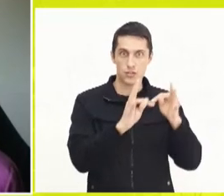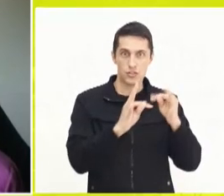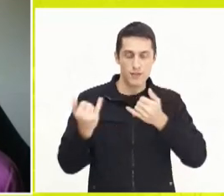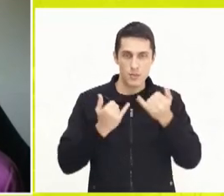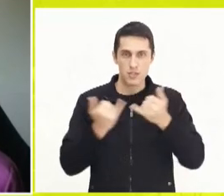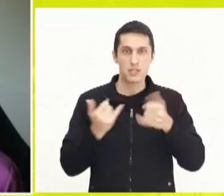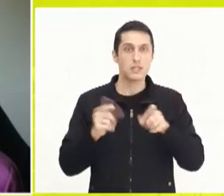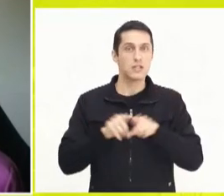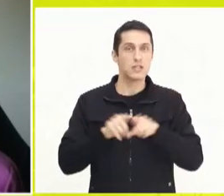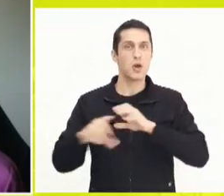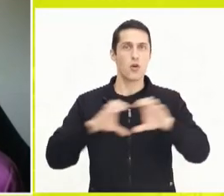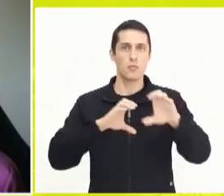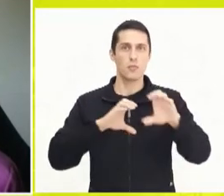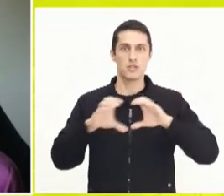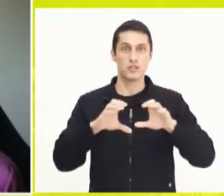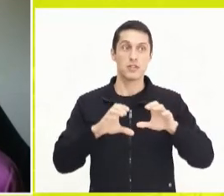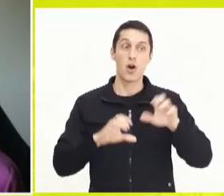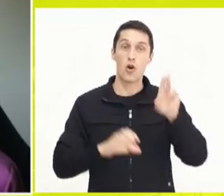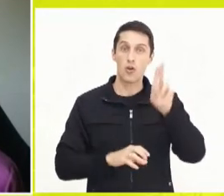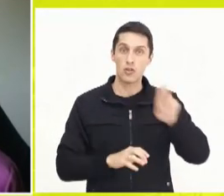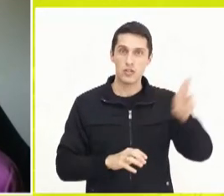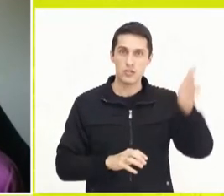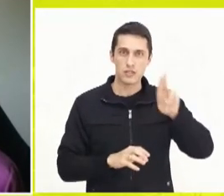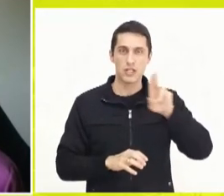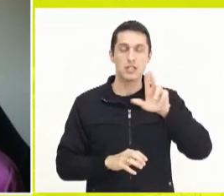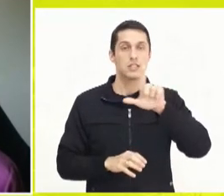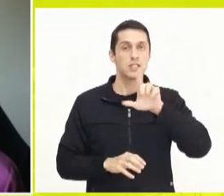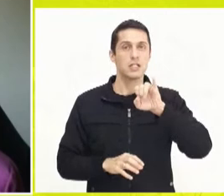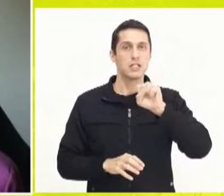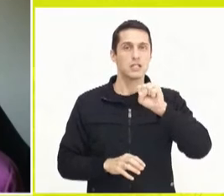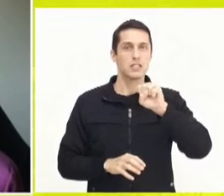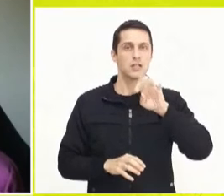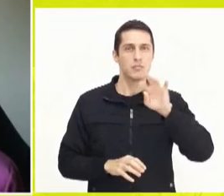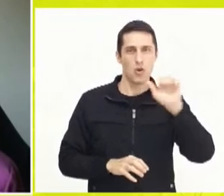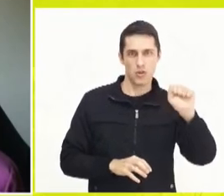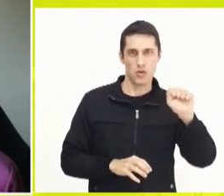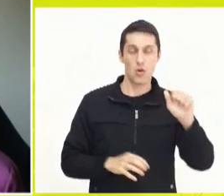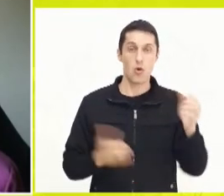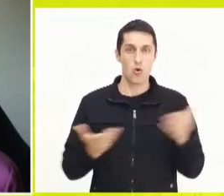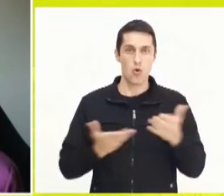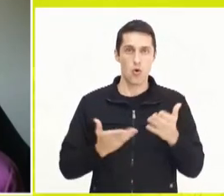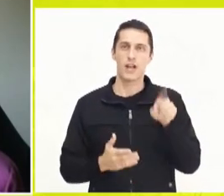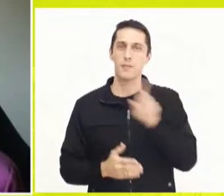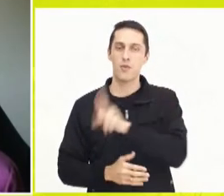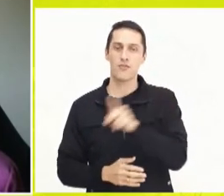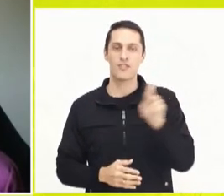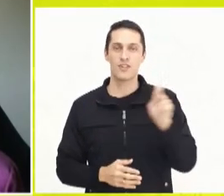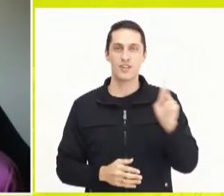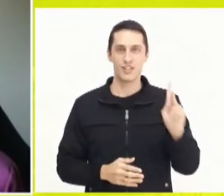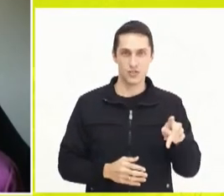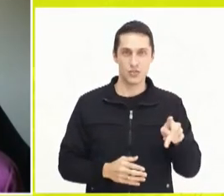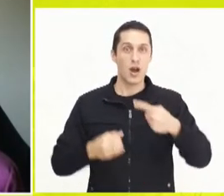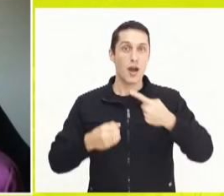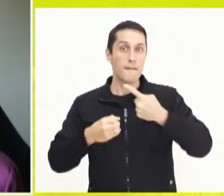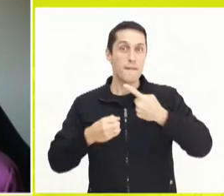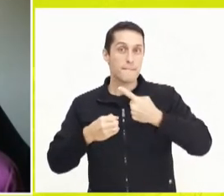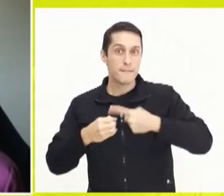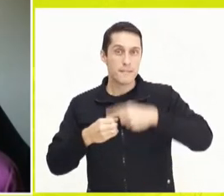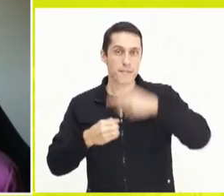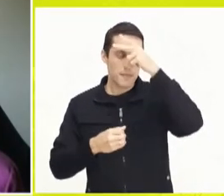works with communication and education in the university of lisboa elijah works